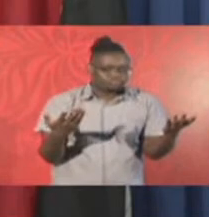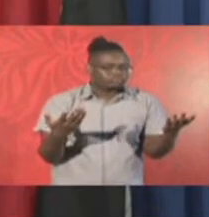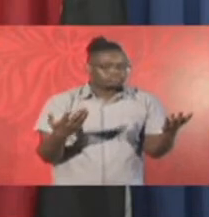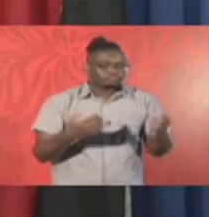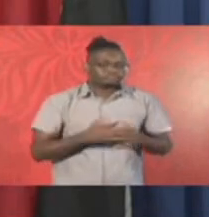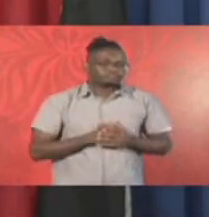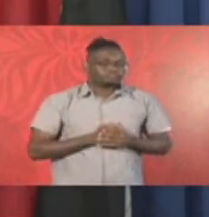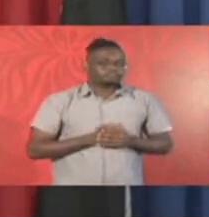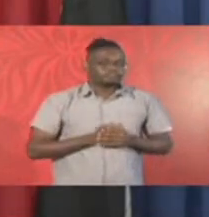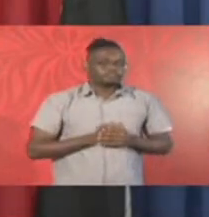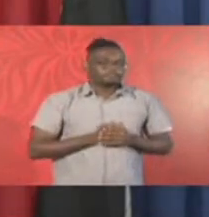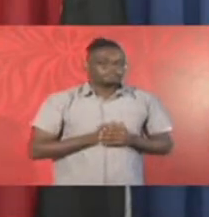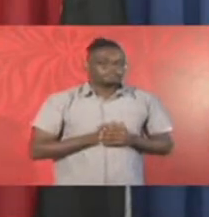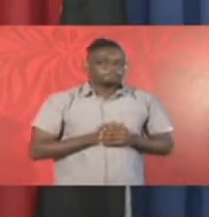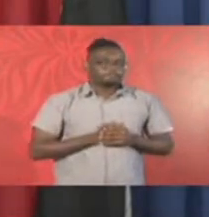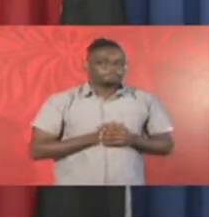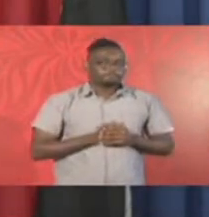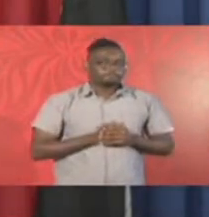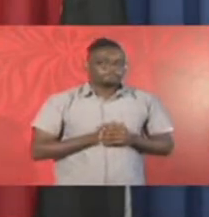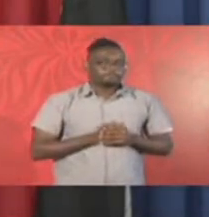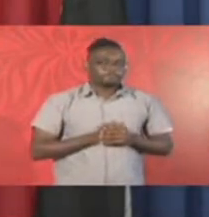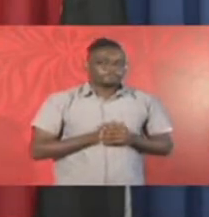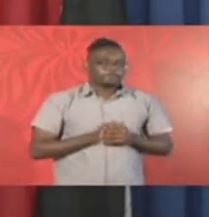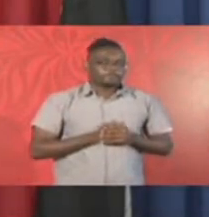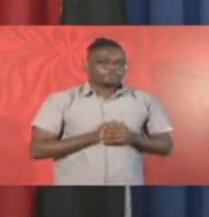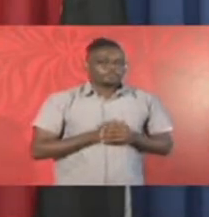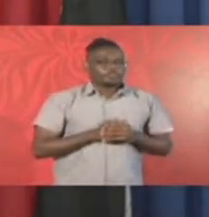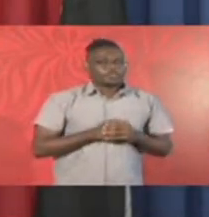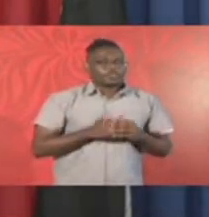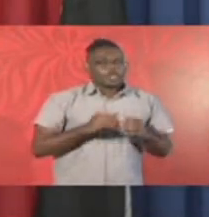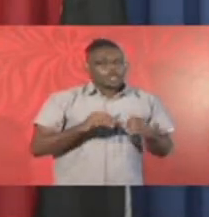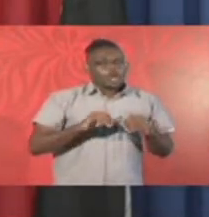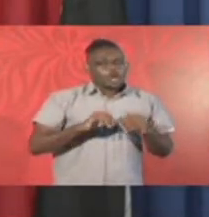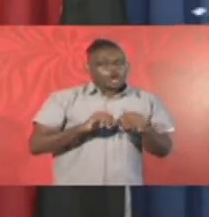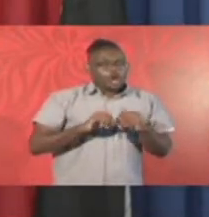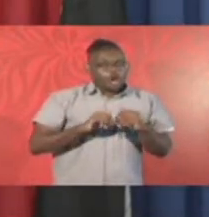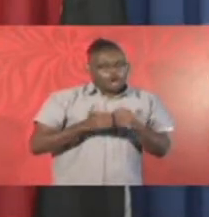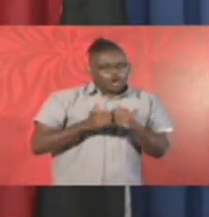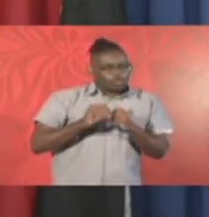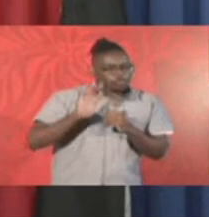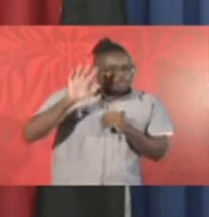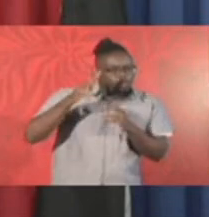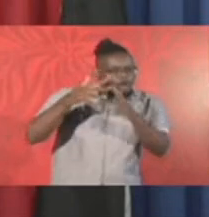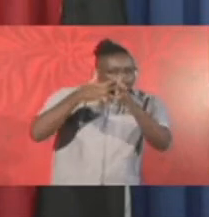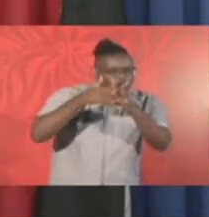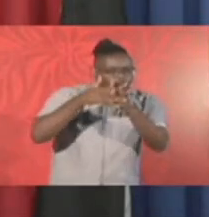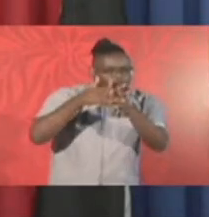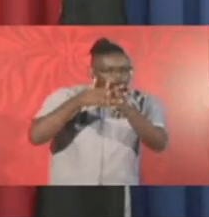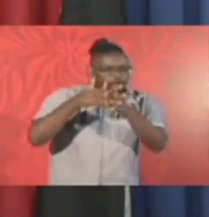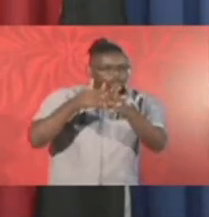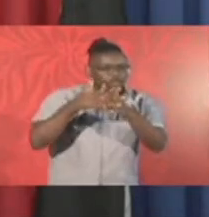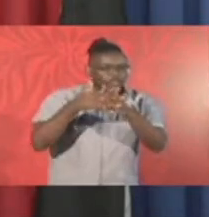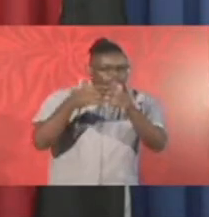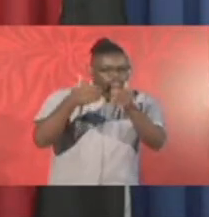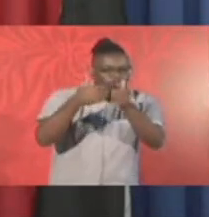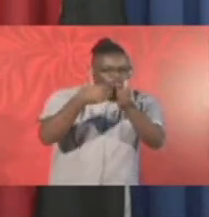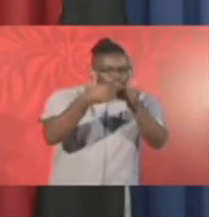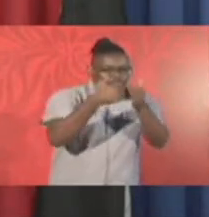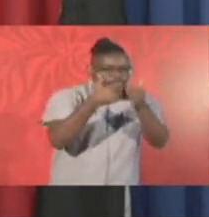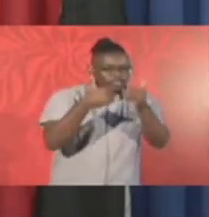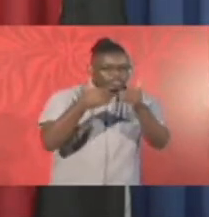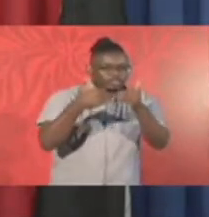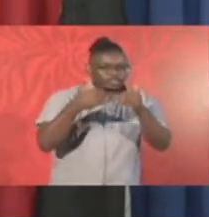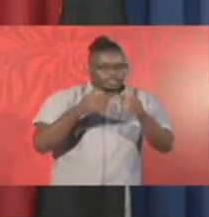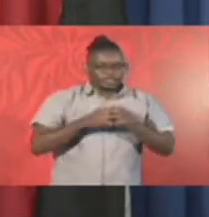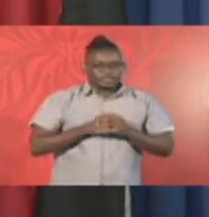And because of the structure of that country, their data is collected by states. If you look at the